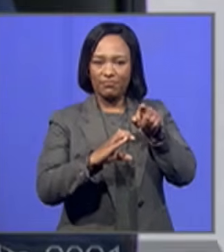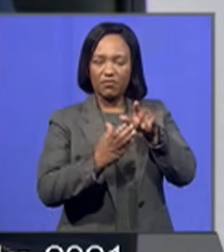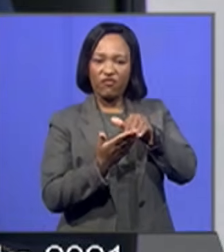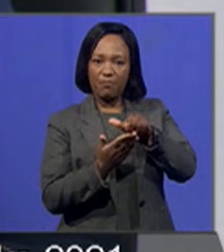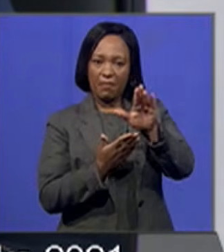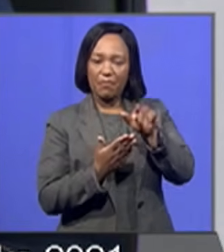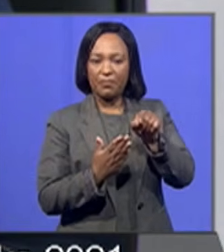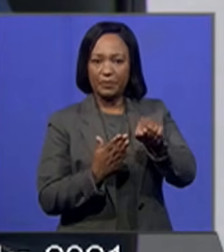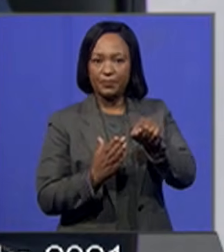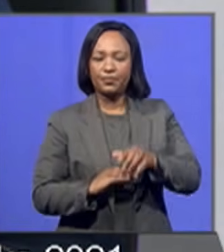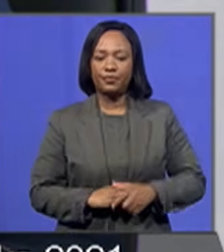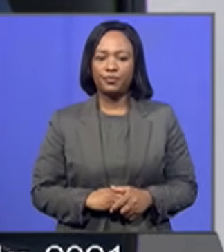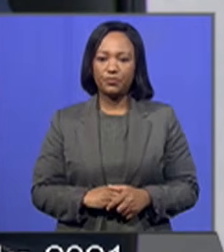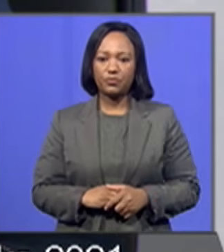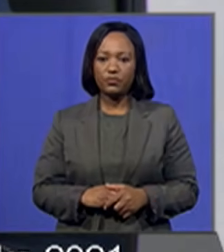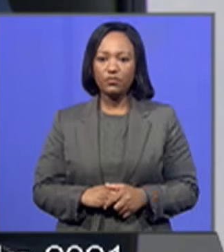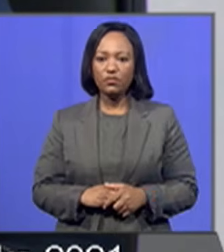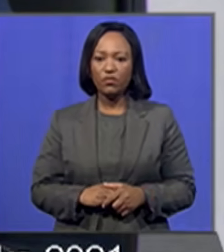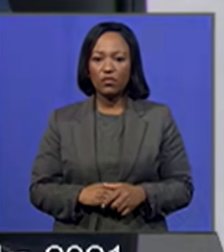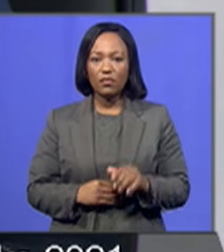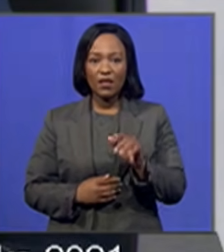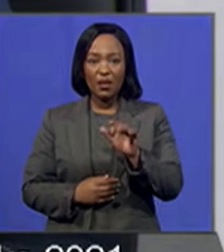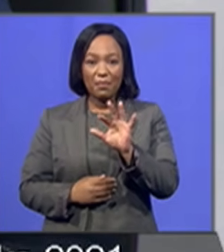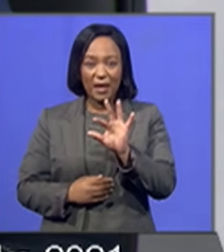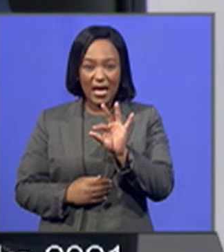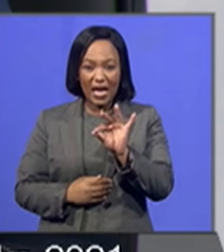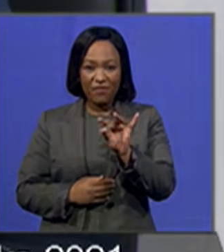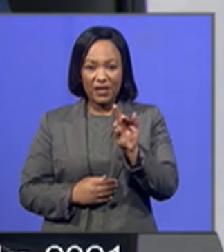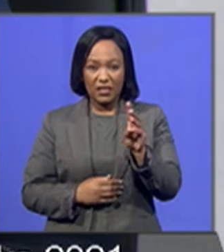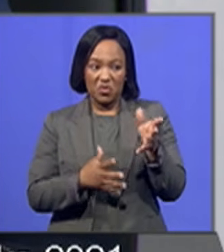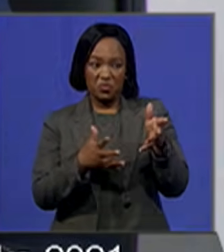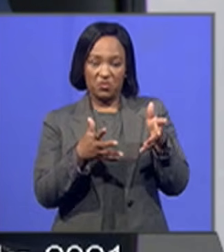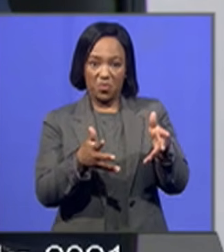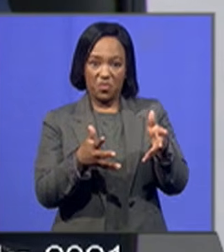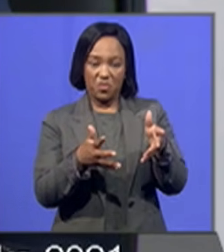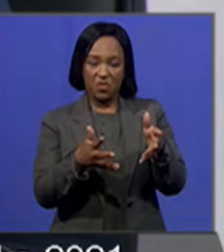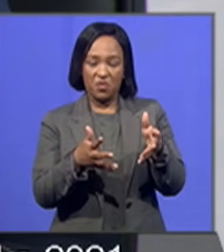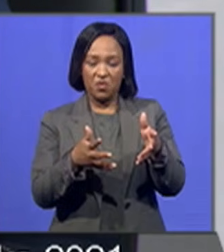It's not every day that you get an opportunity to